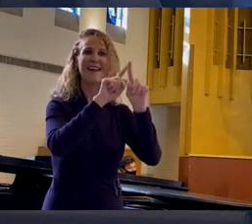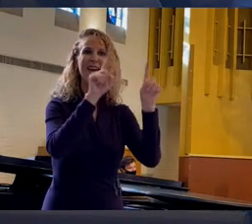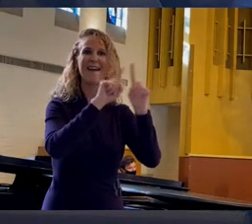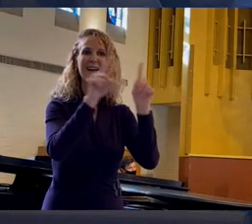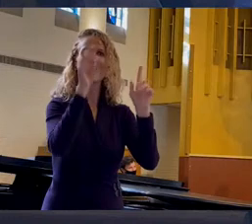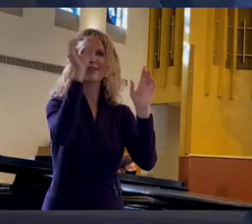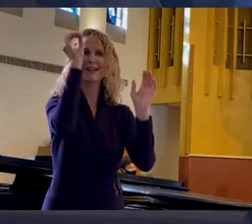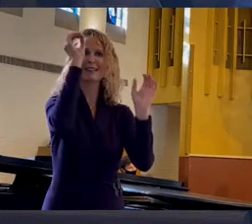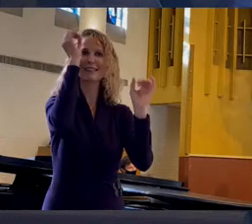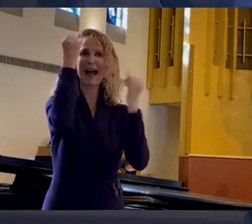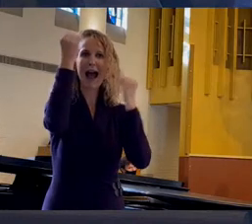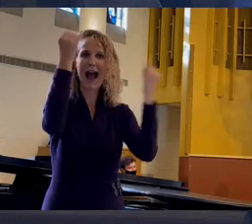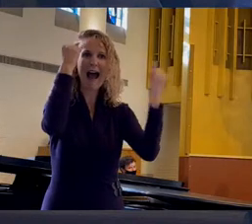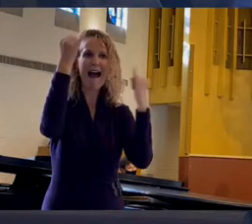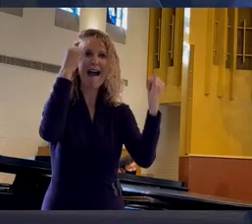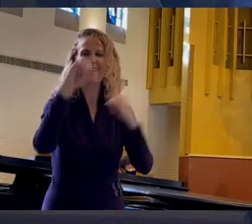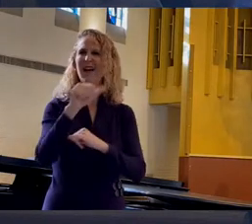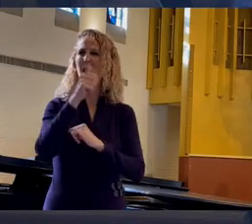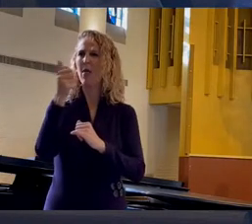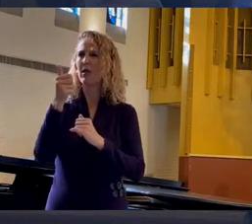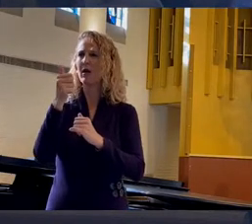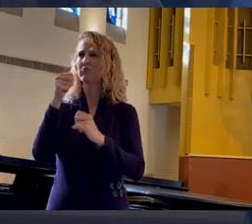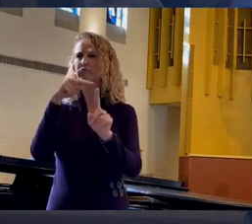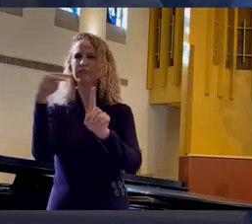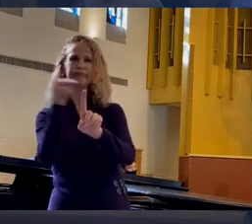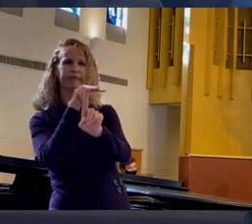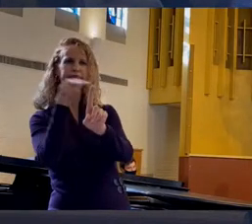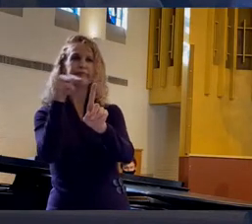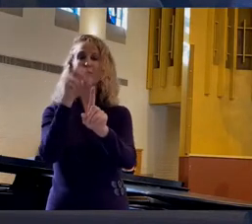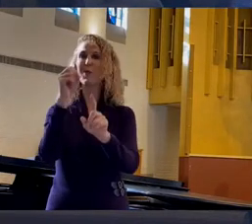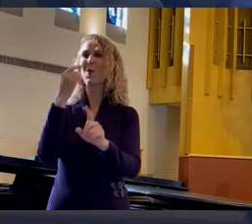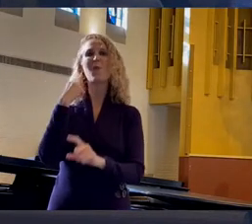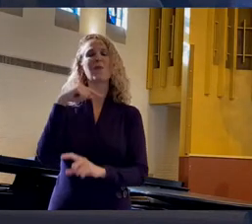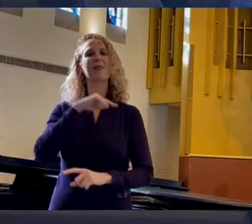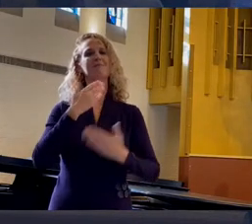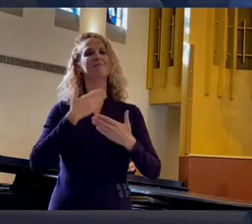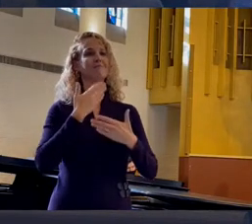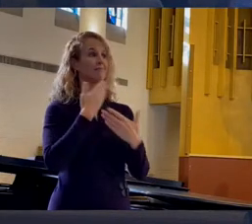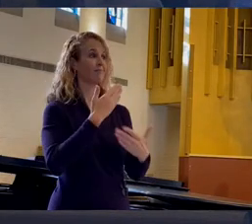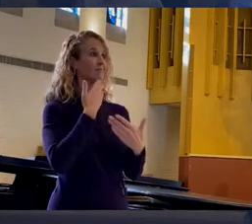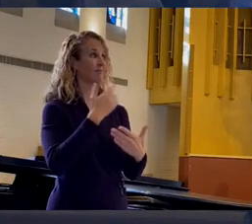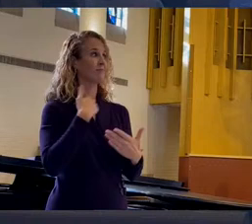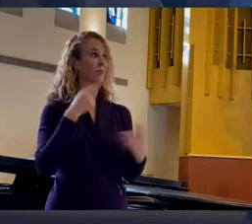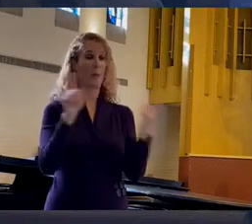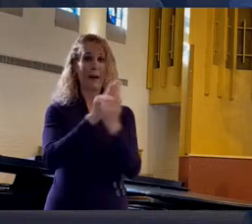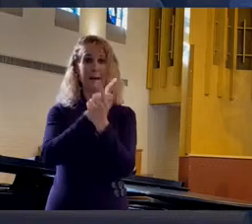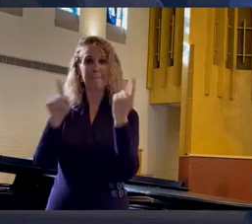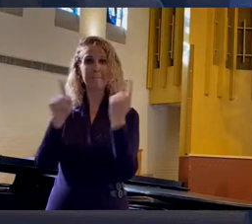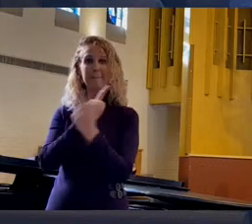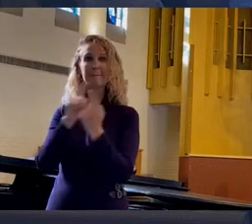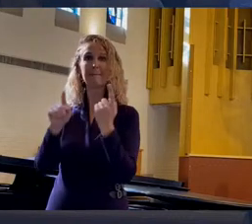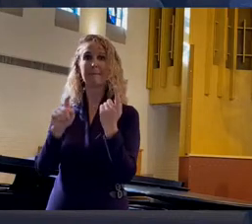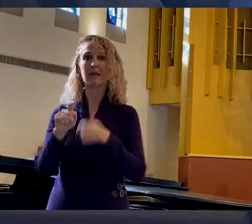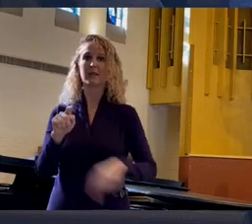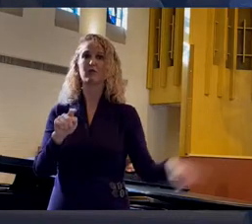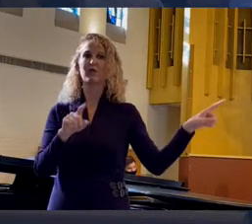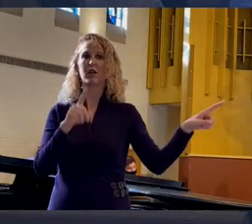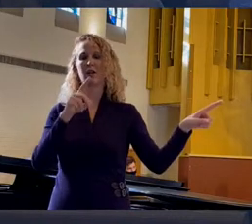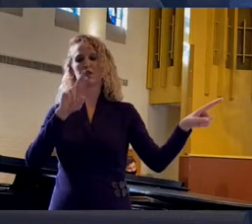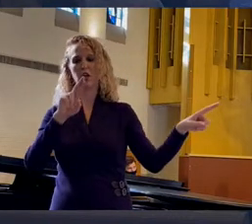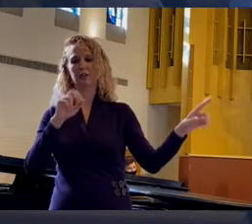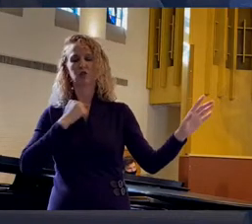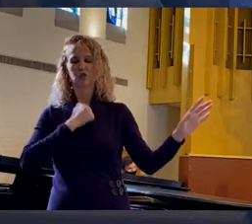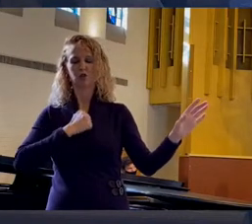live Xavier. There's other ways to see the world. And so we're grateful. When I talk to people about what Colleen is known, Dr.